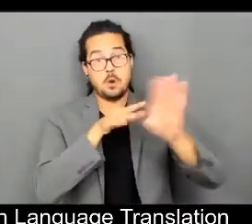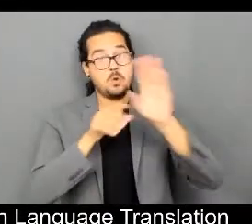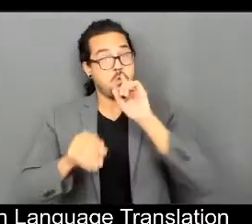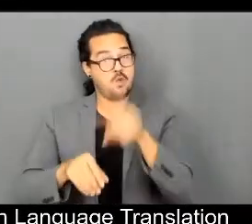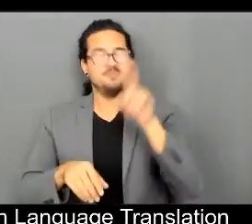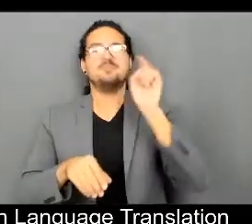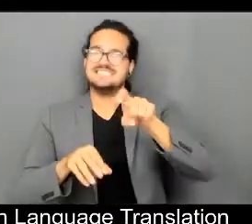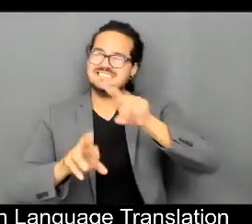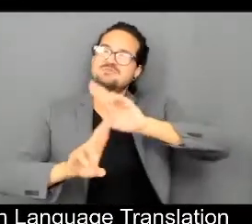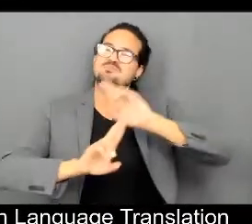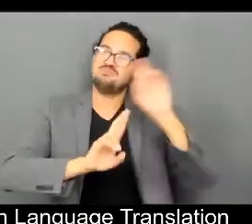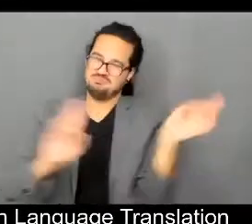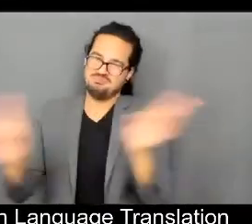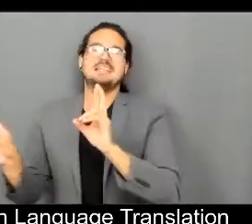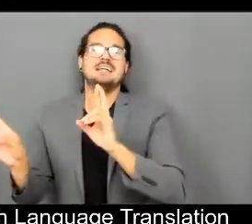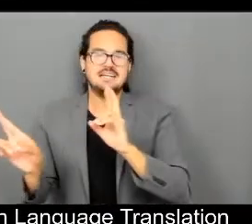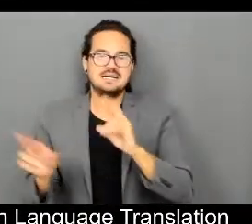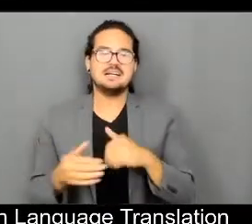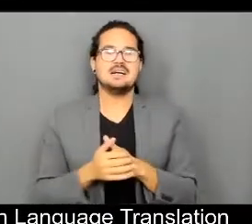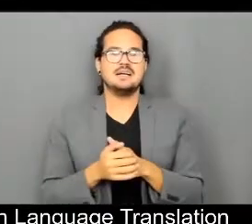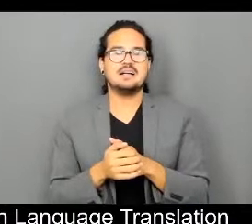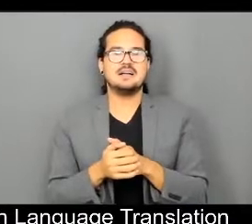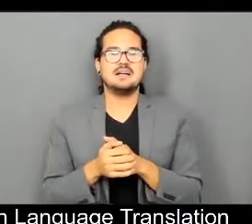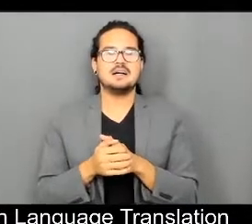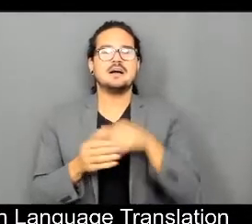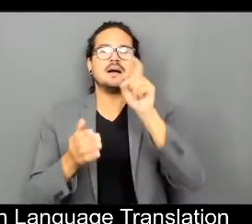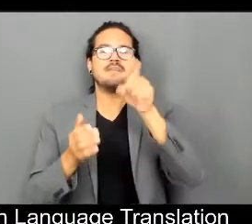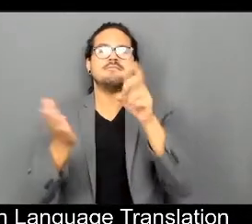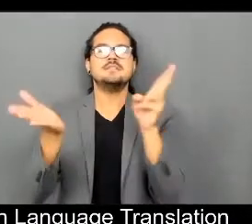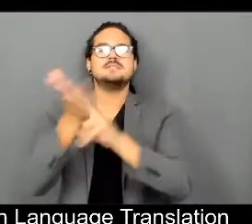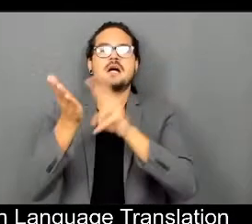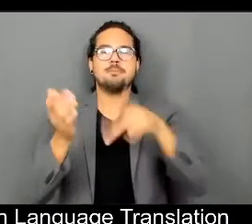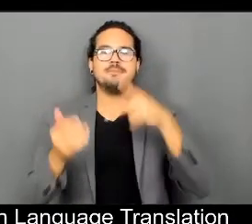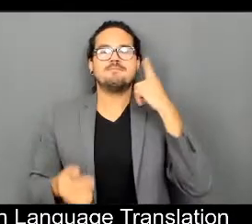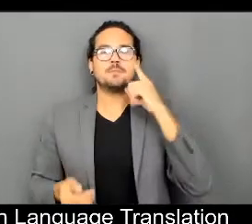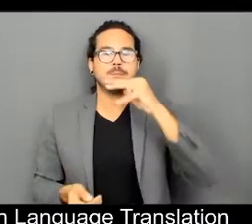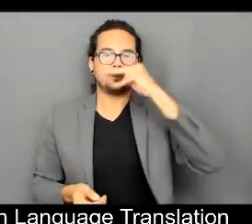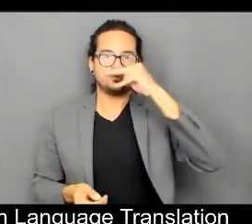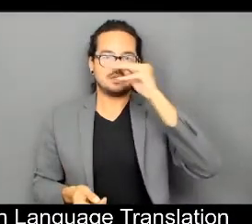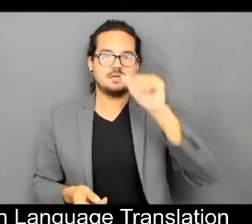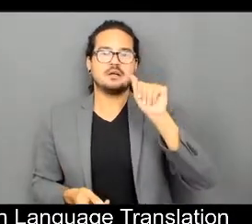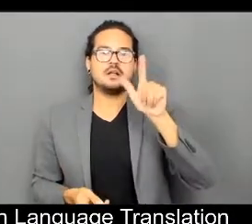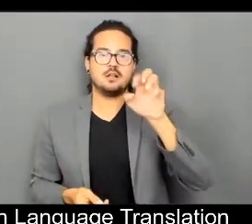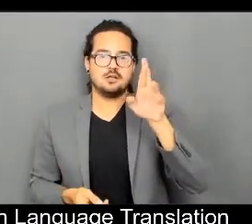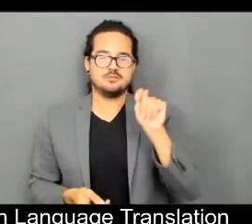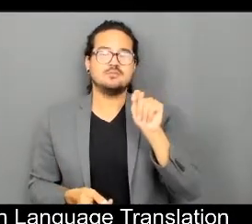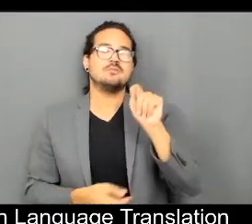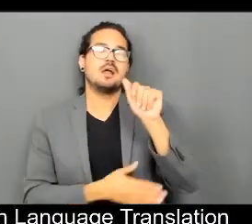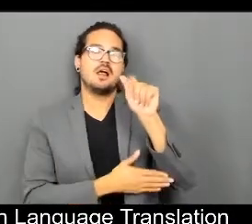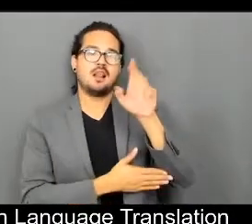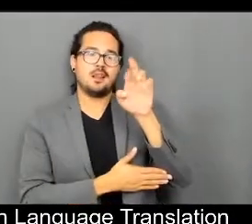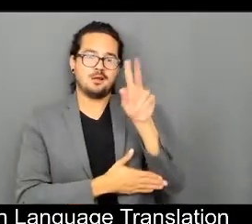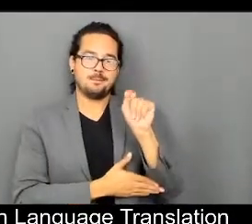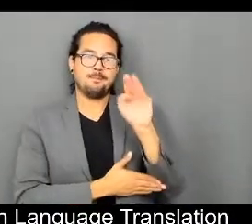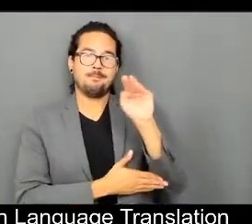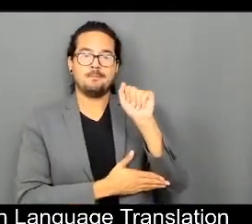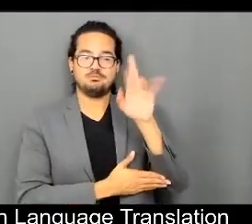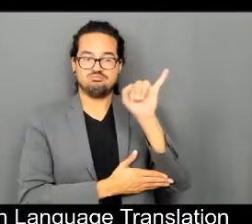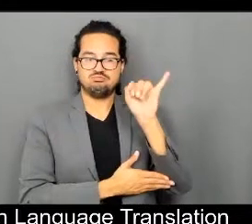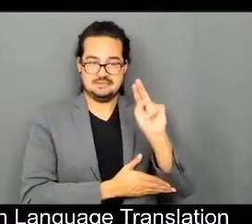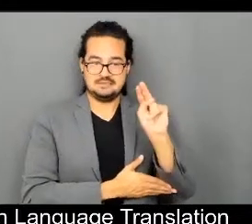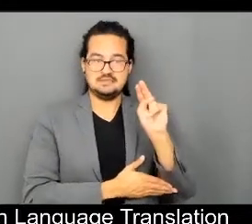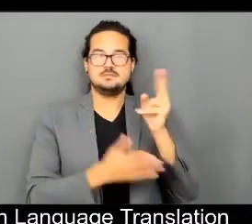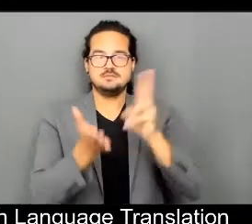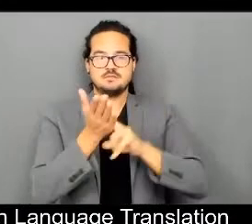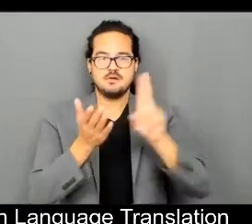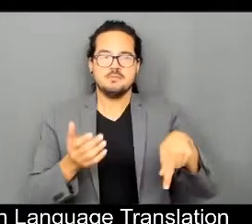you. And remember, if we do need to engage our law enforcement to start those evacuations, you may hear a high-low siren like they use